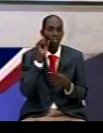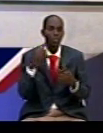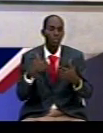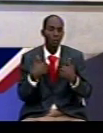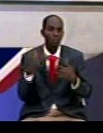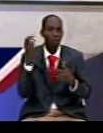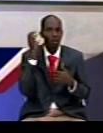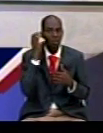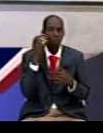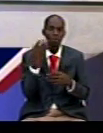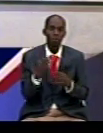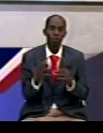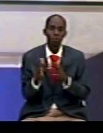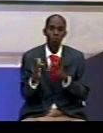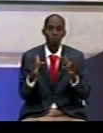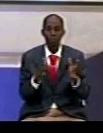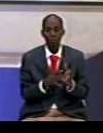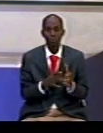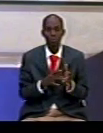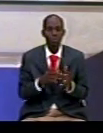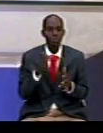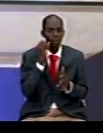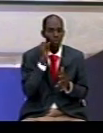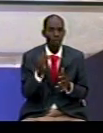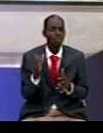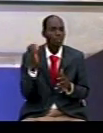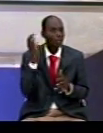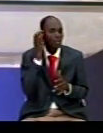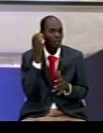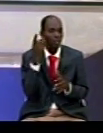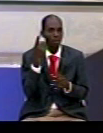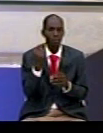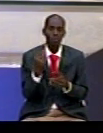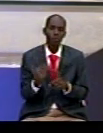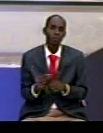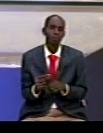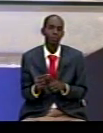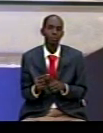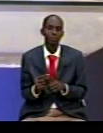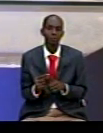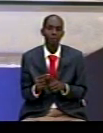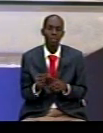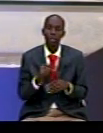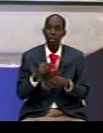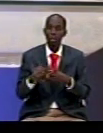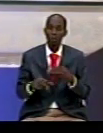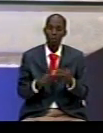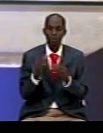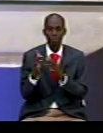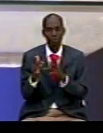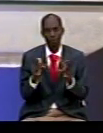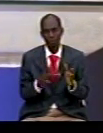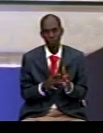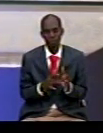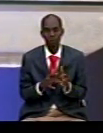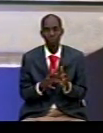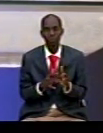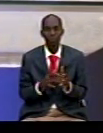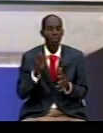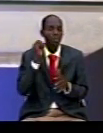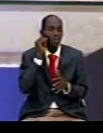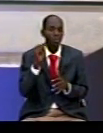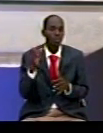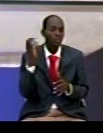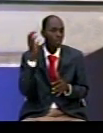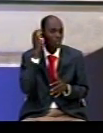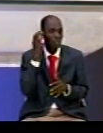heard of Jesus, she heard the word. about Jesus. She